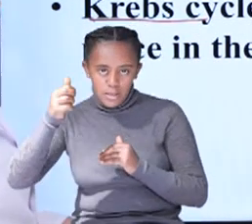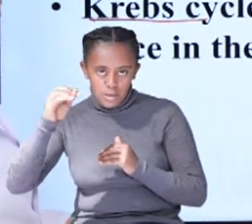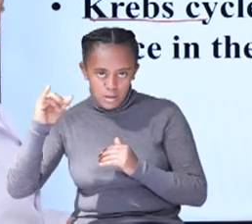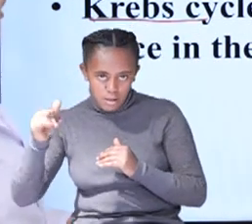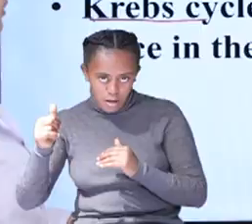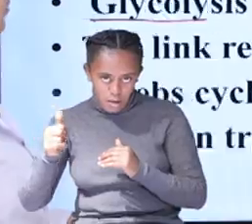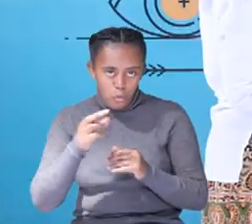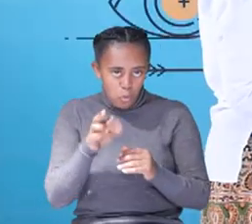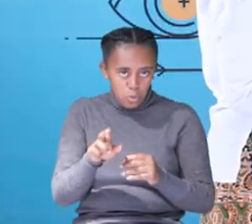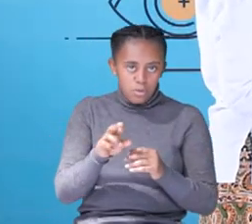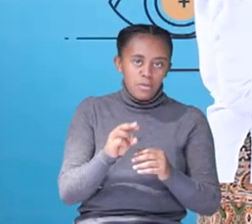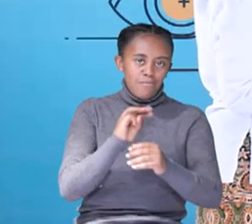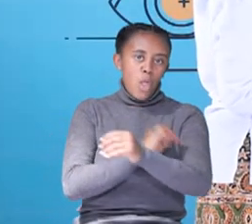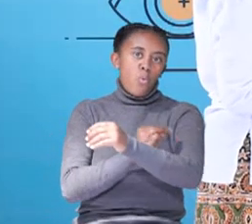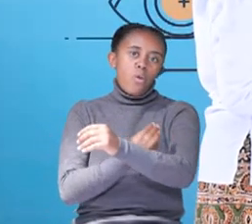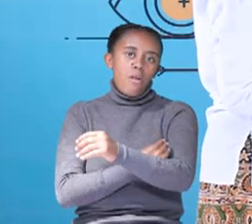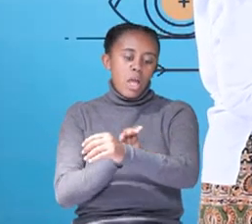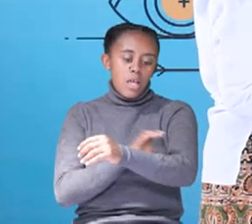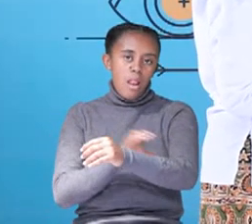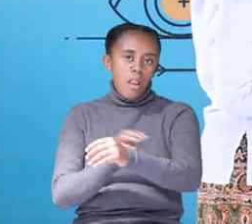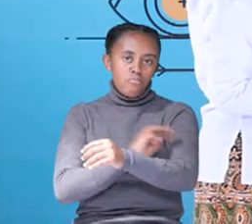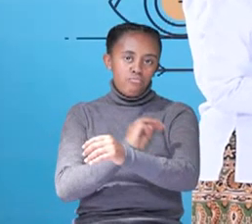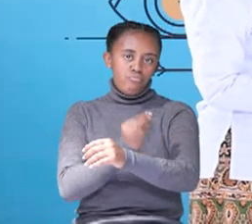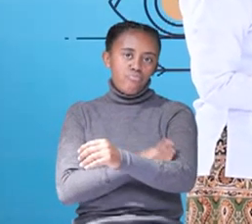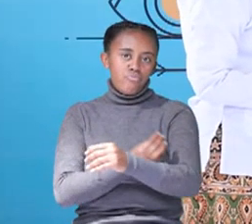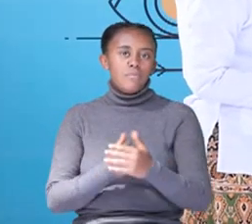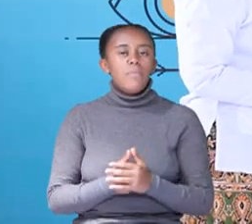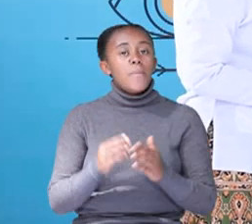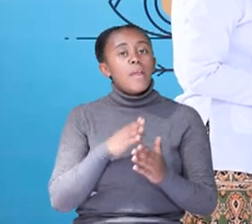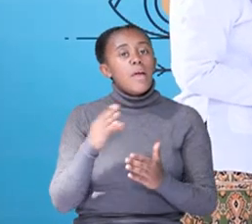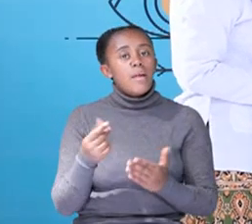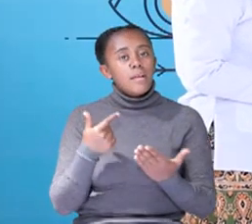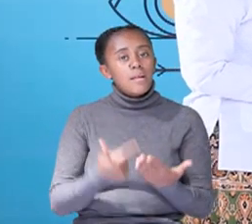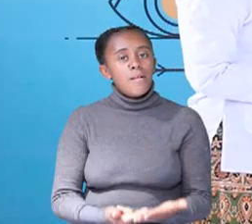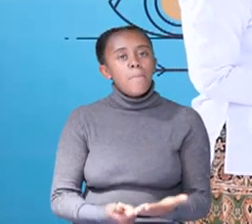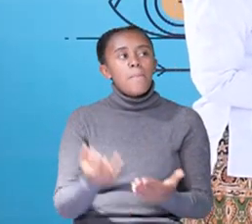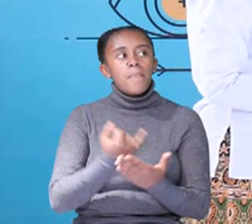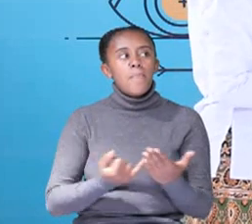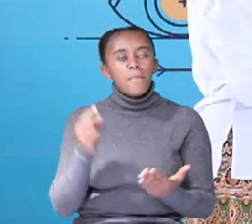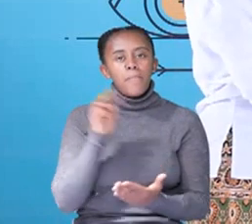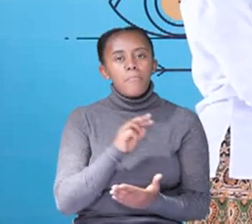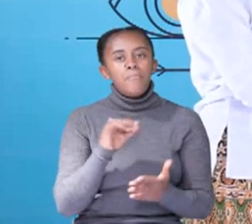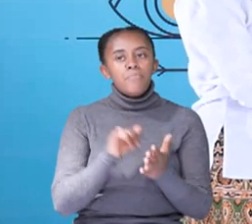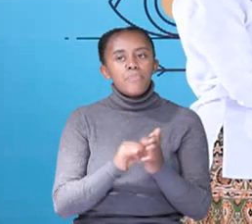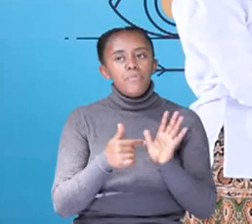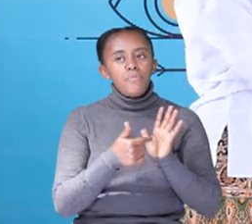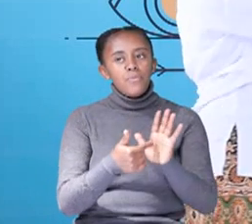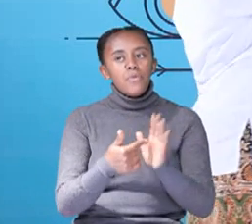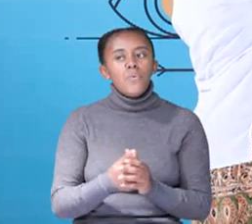separate part of the cell. And here we have the diagram that